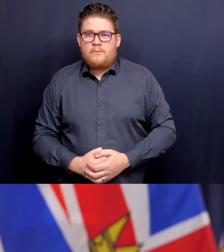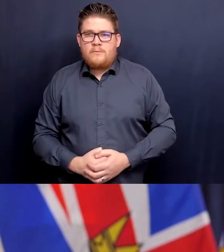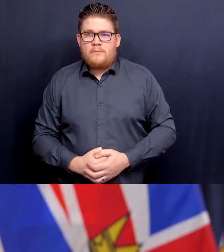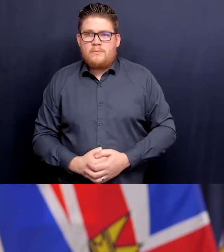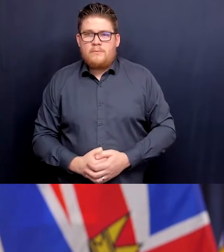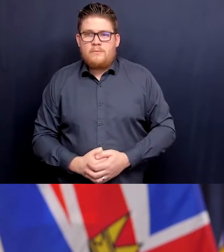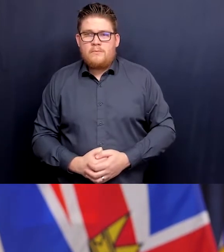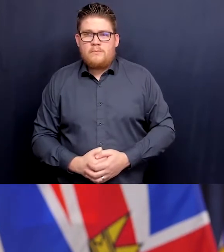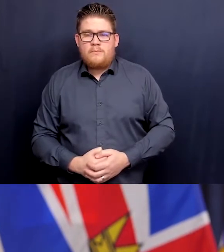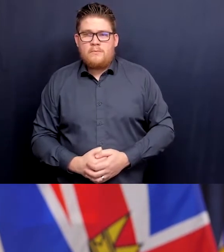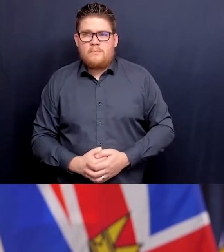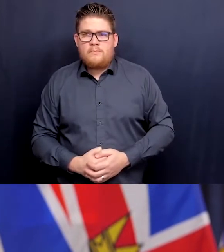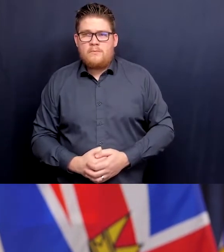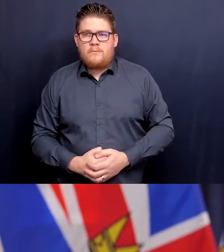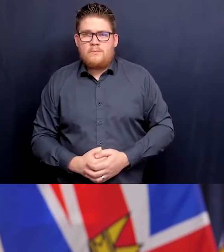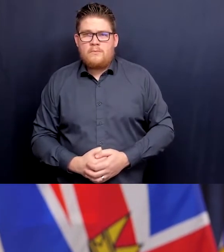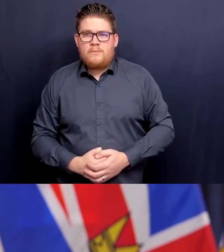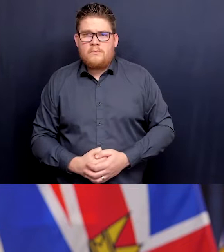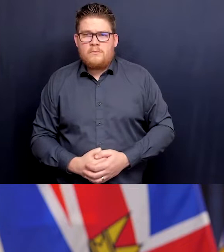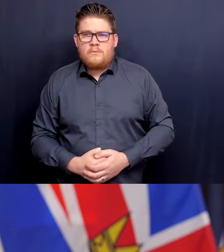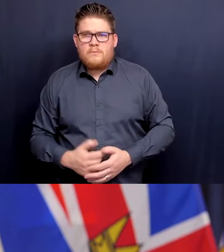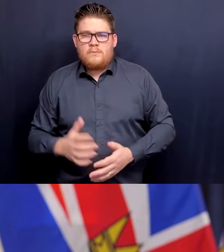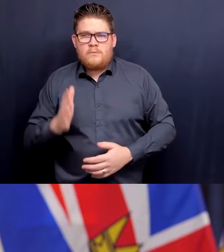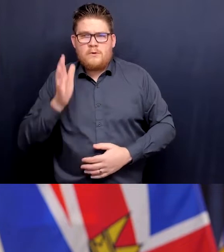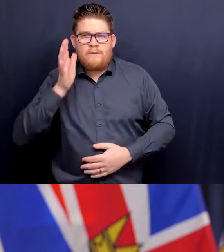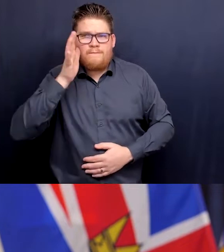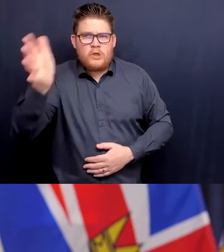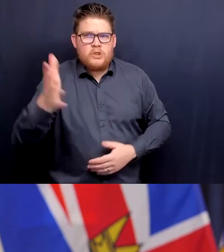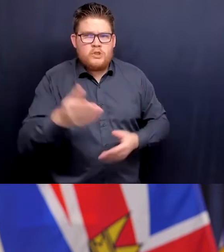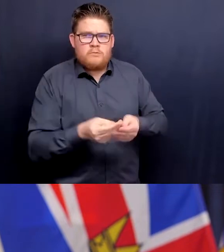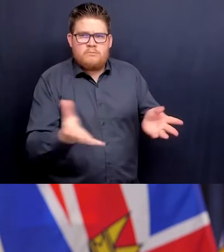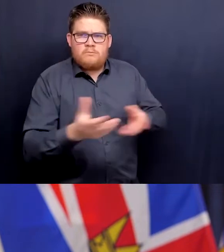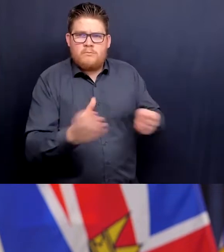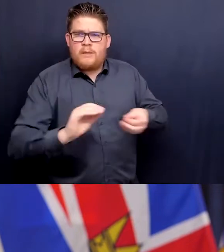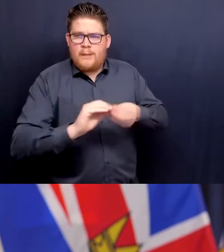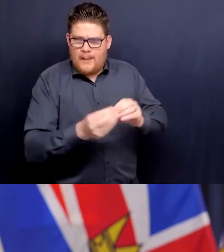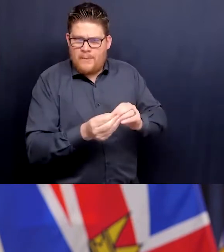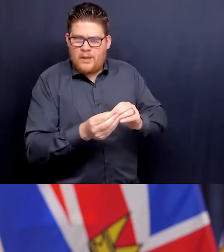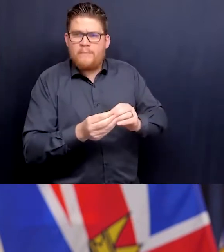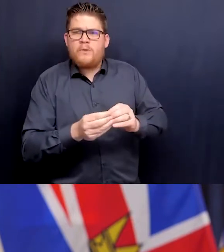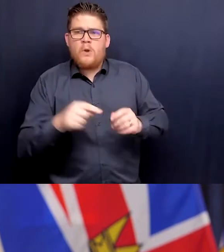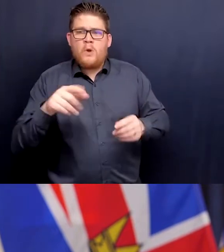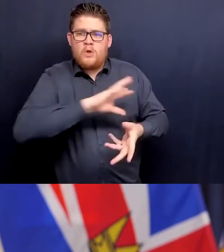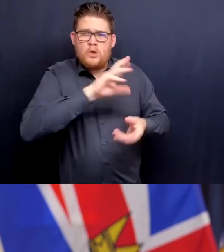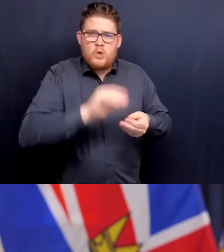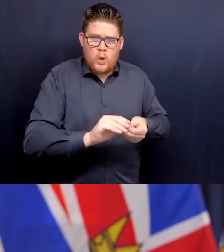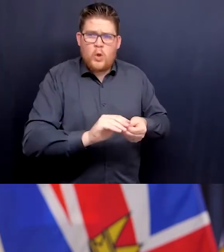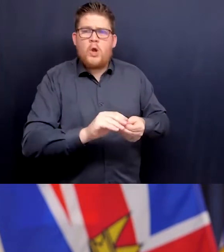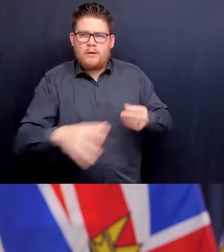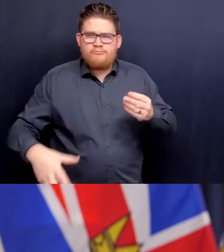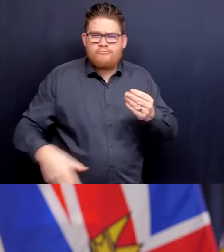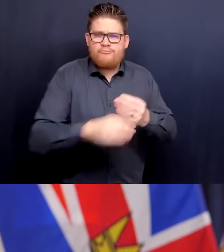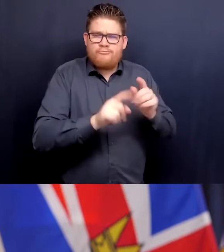happy to describe them to members of the media who seek that information again. The total number of tests distributed through all our distribution channels across